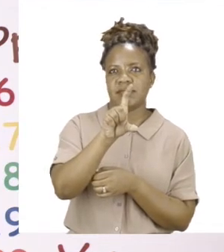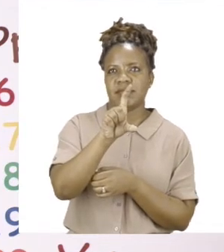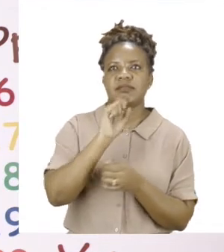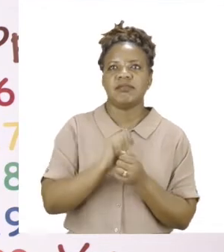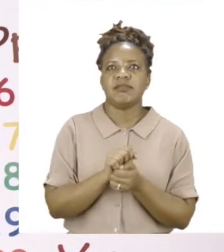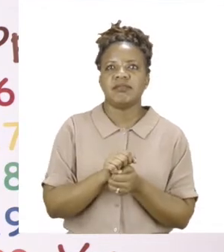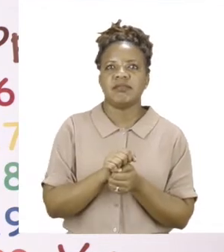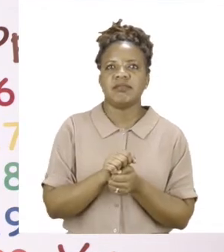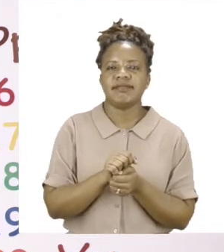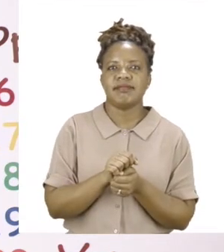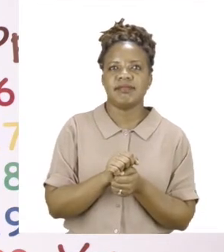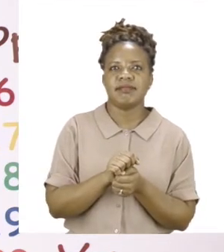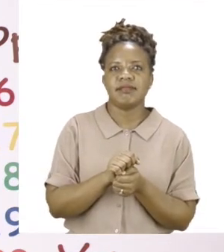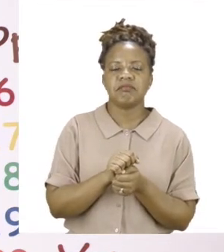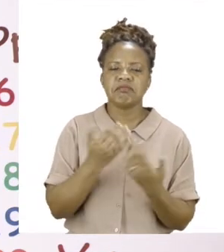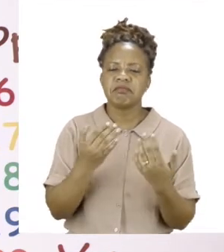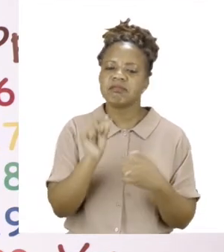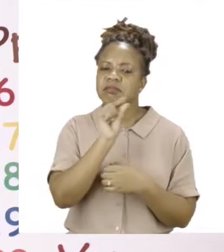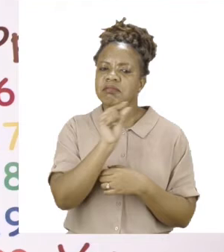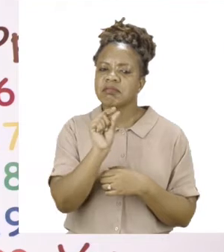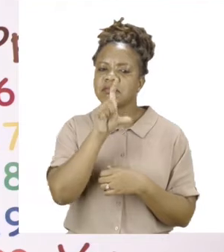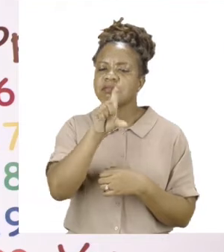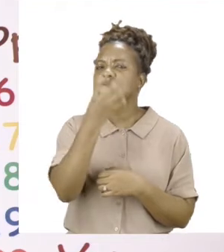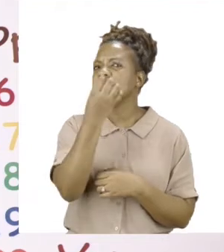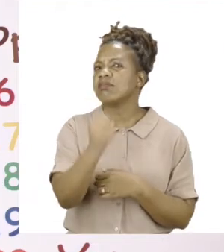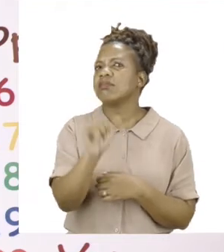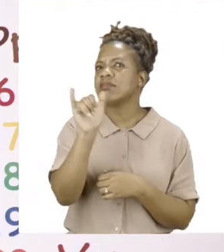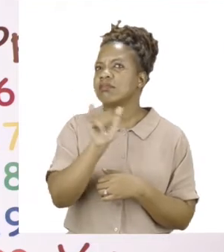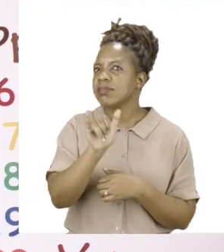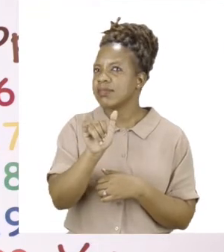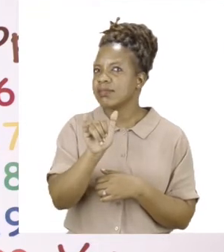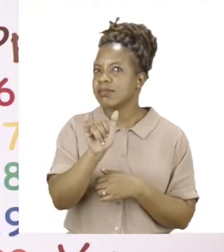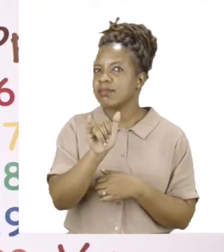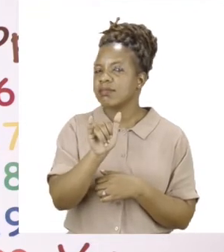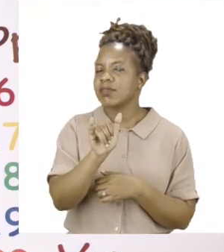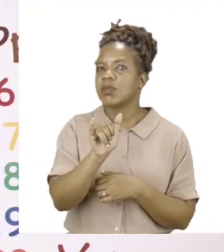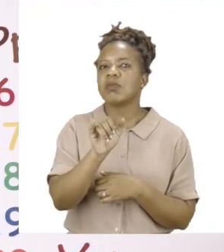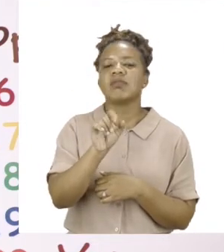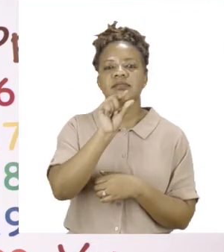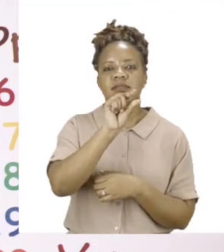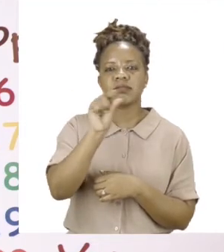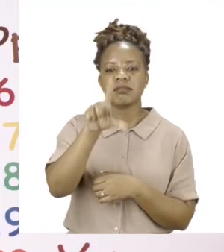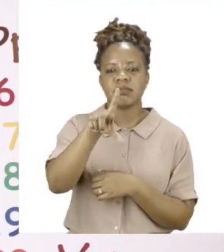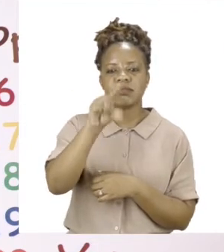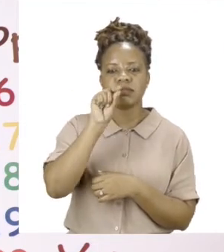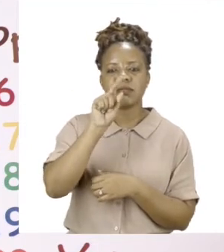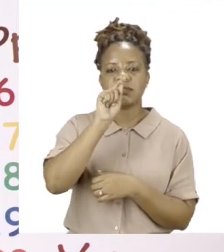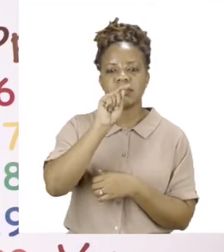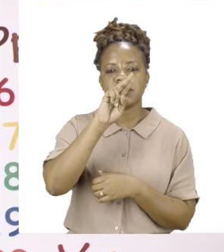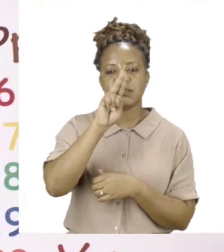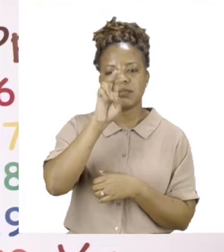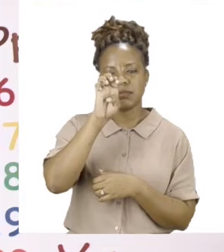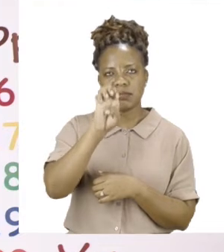a capital letter. And the word that has a capital letter is the word the. So we're going to take